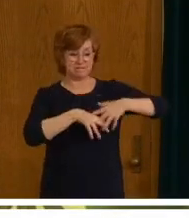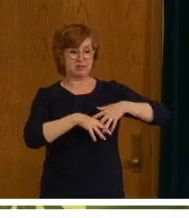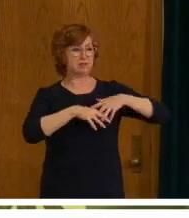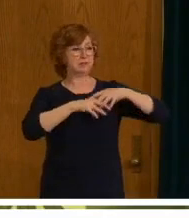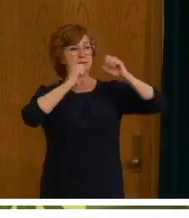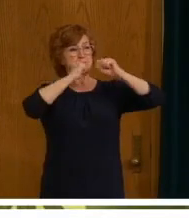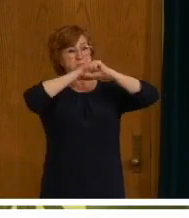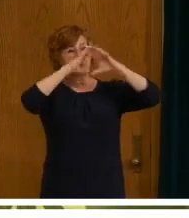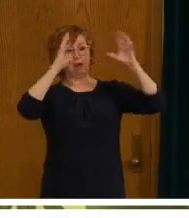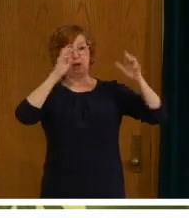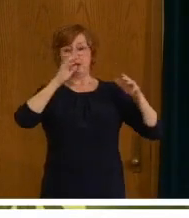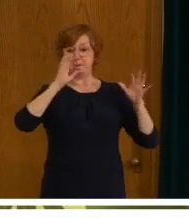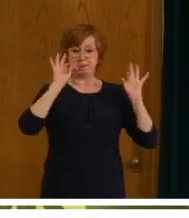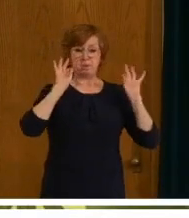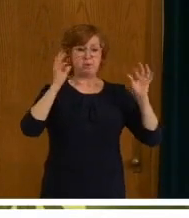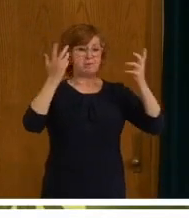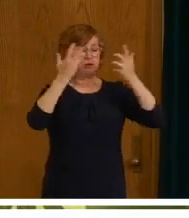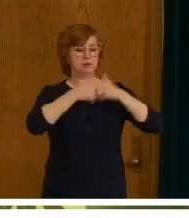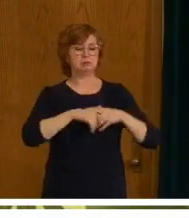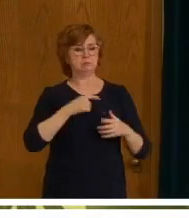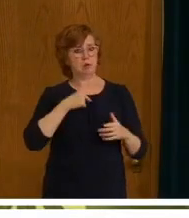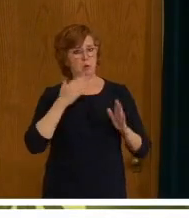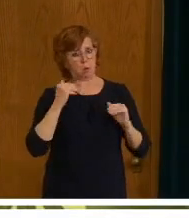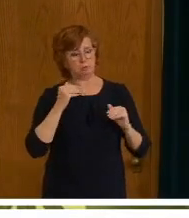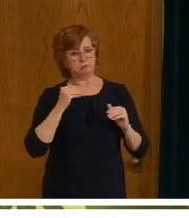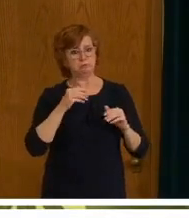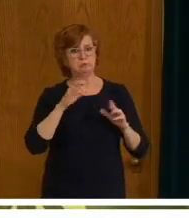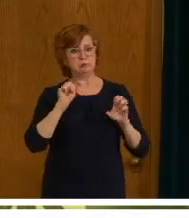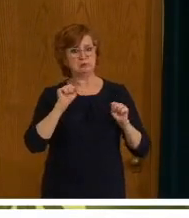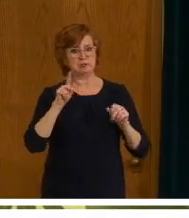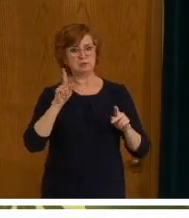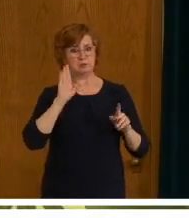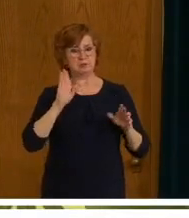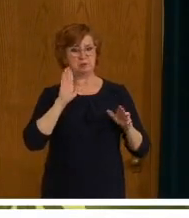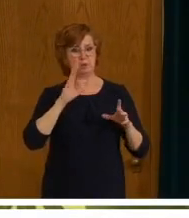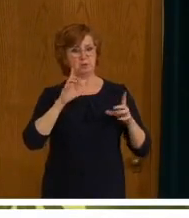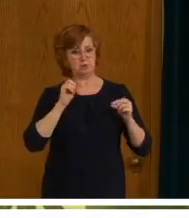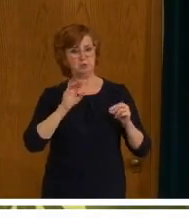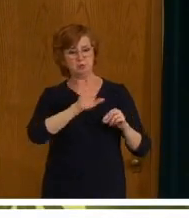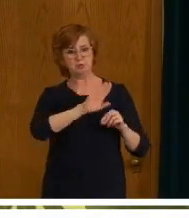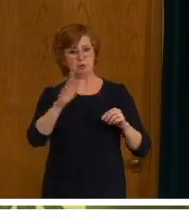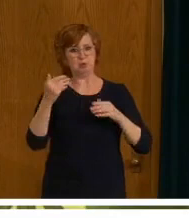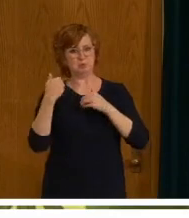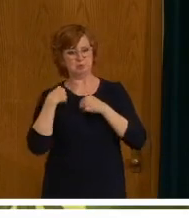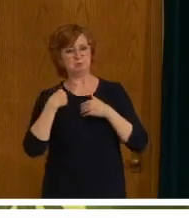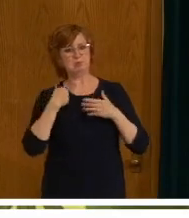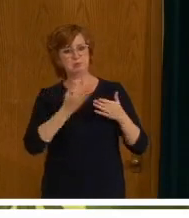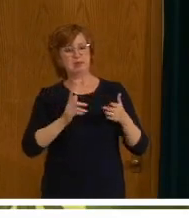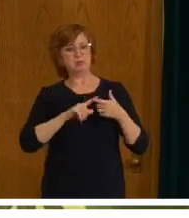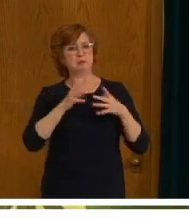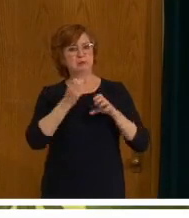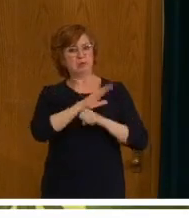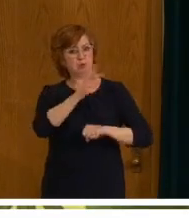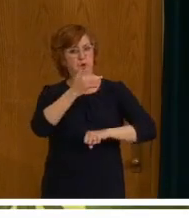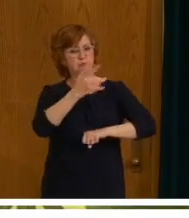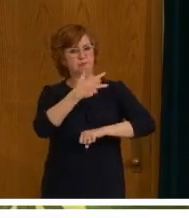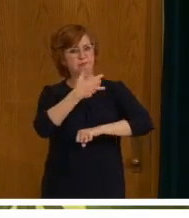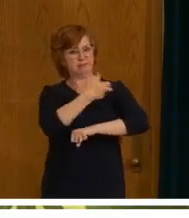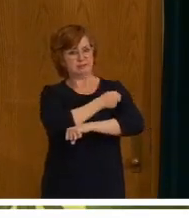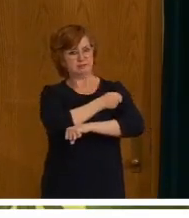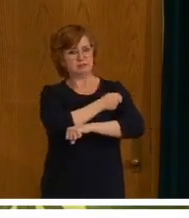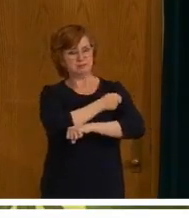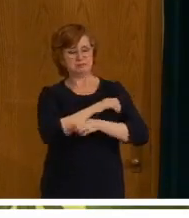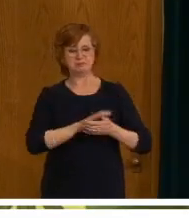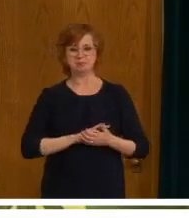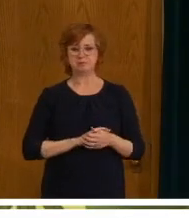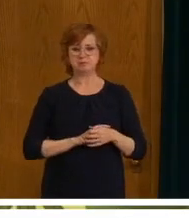I expect we will, and I would ask Saskatchewan people to go and ensure that we ultimately do, so that we can have the